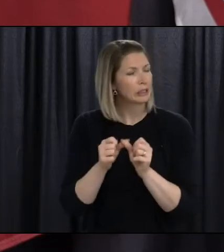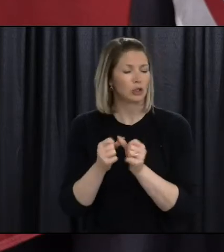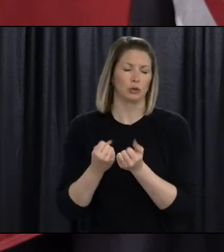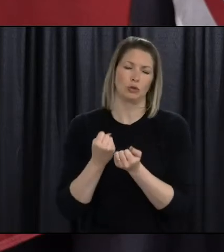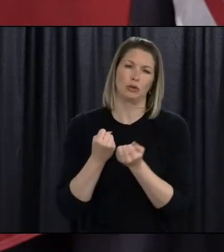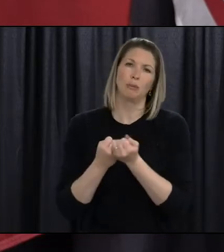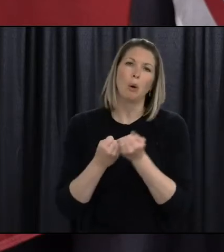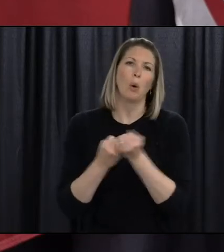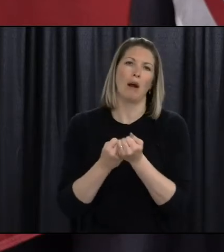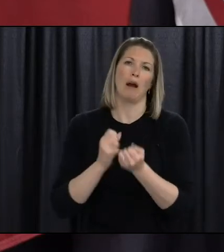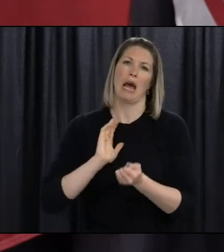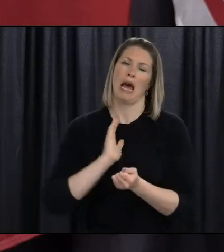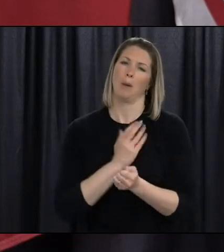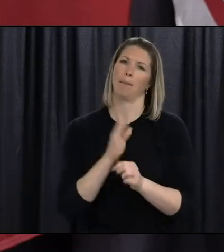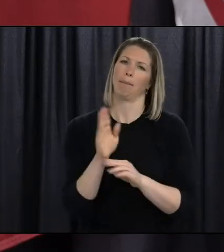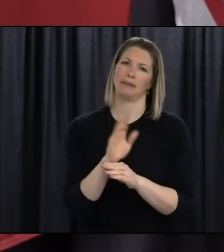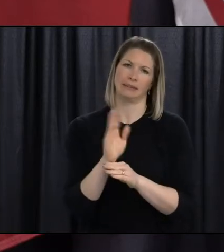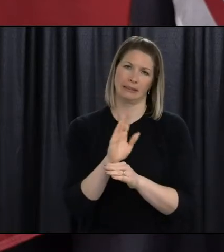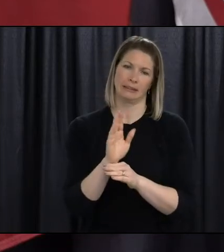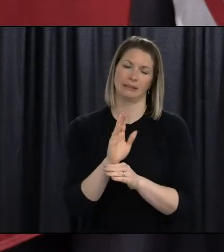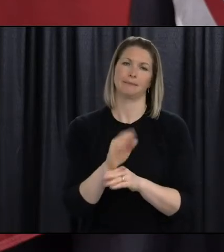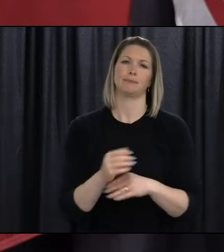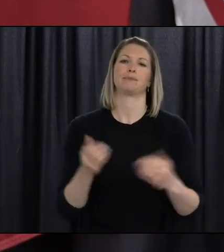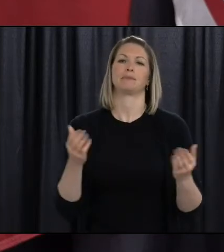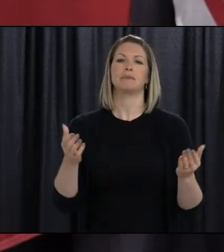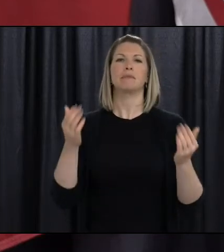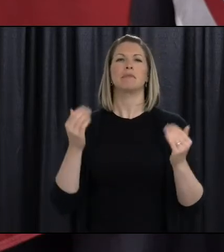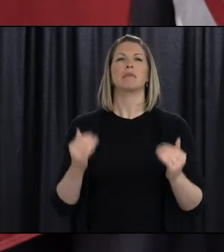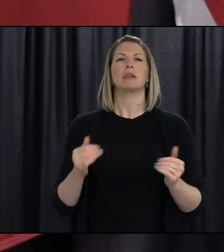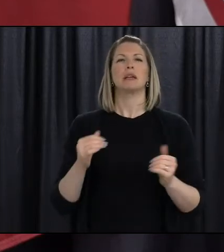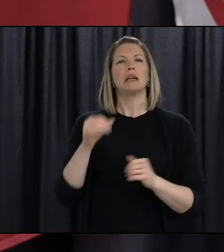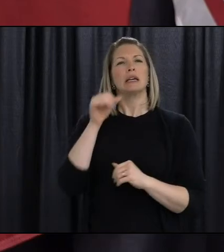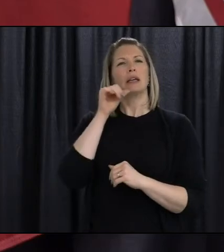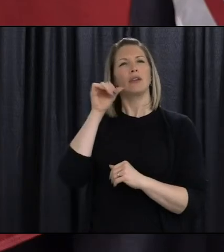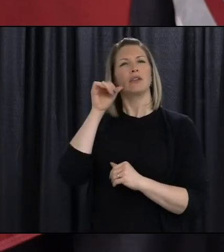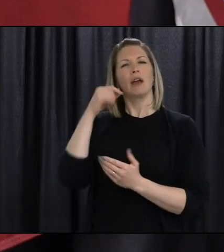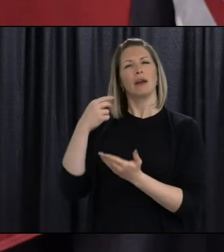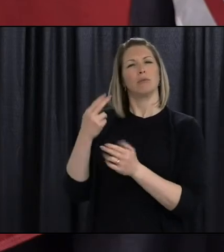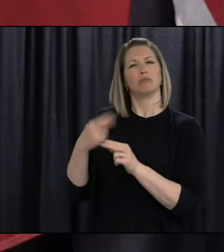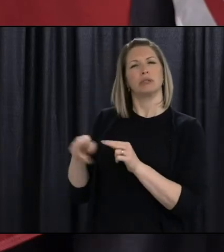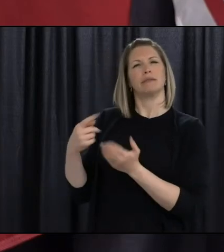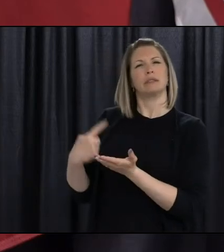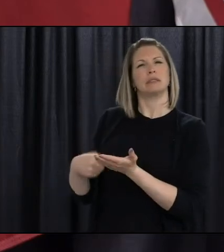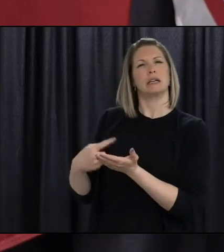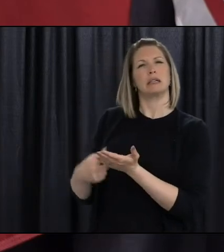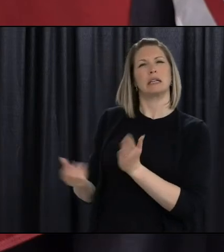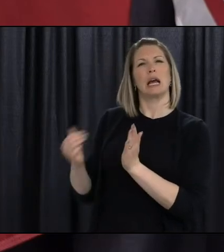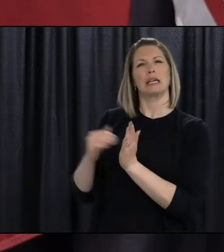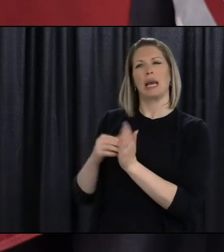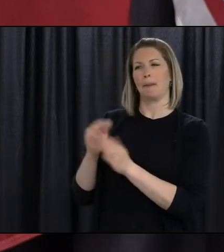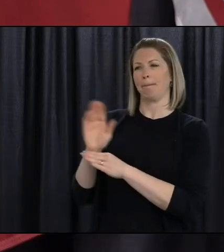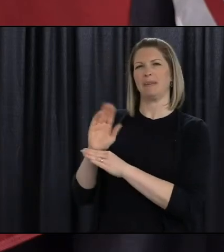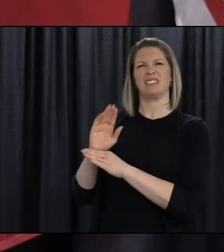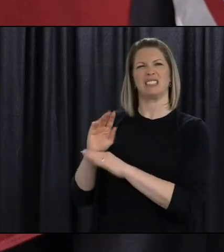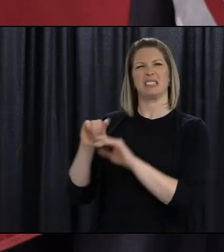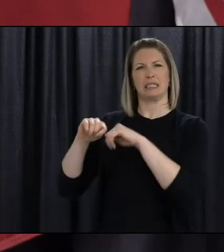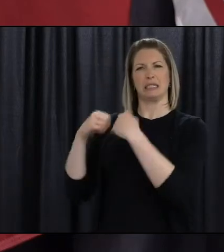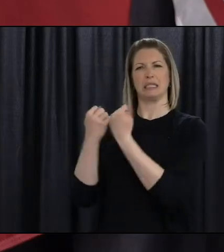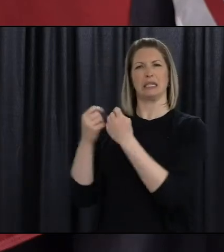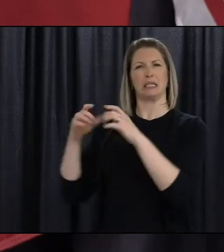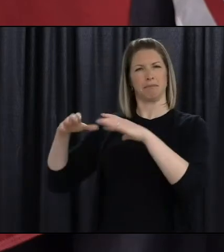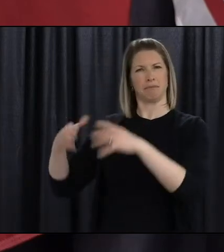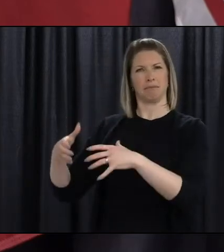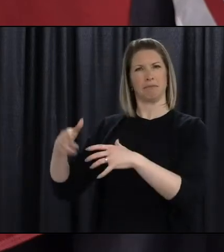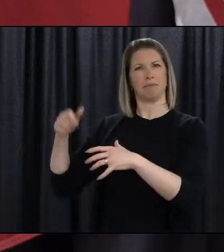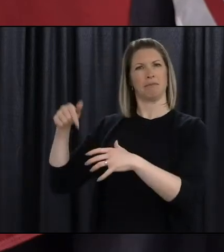I also mentioned yesterday about a business response team, and it's an important resource for our business owners. That's a team that is set up